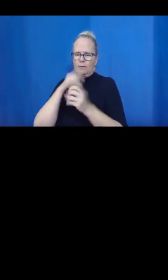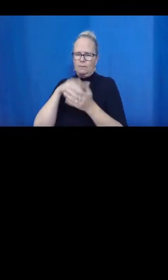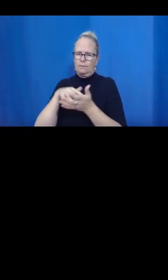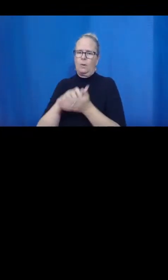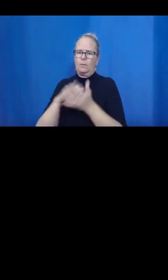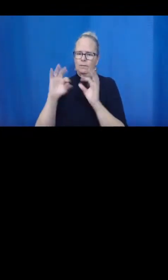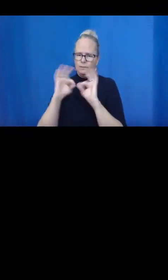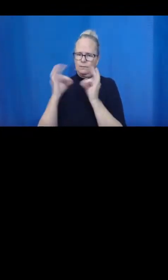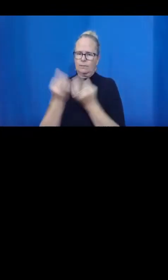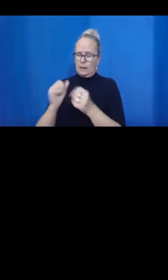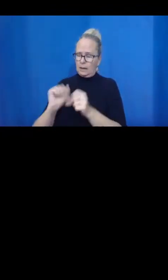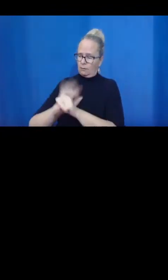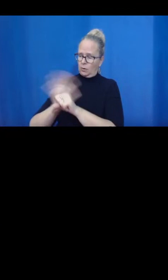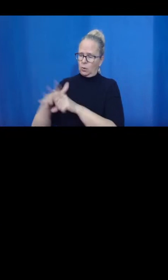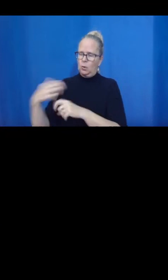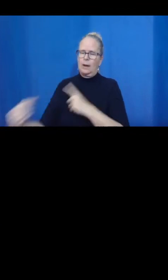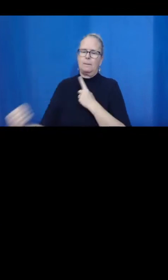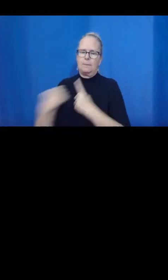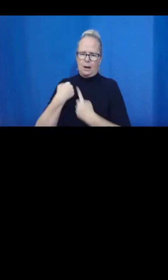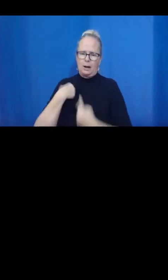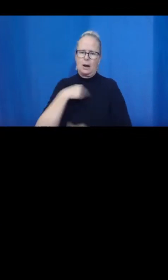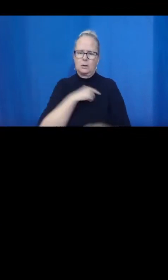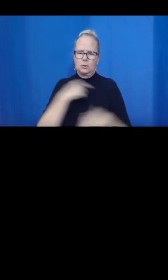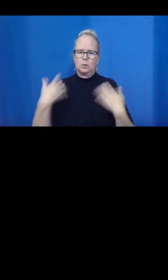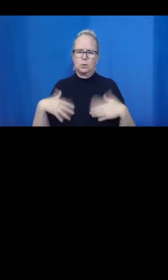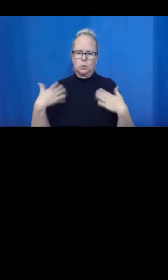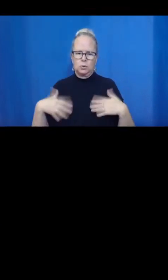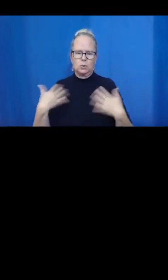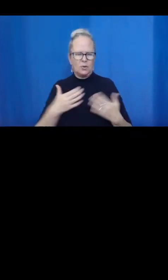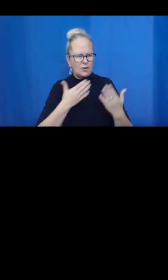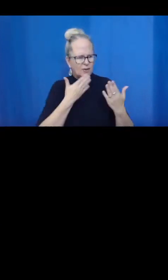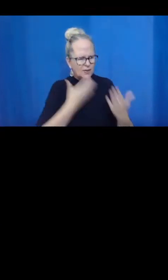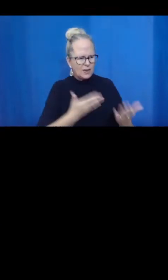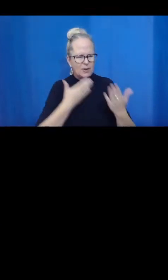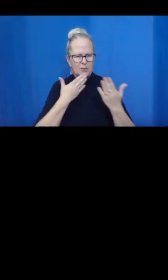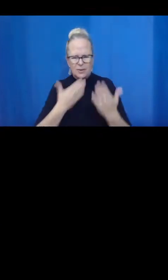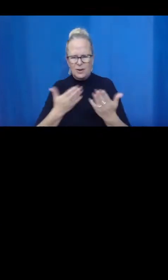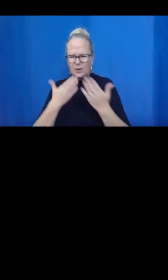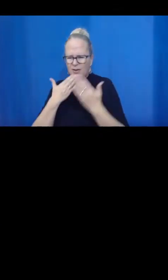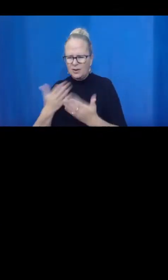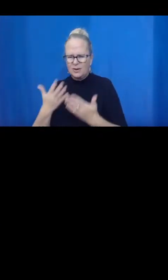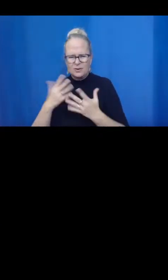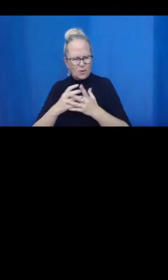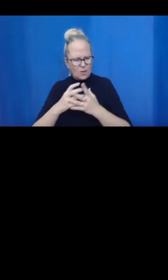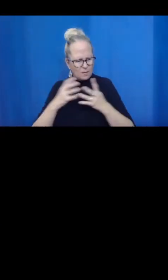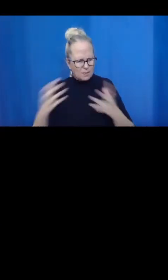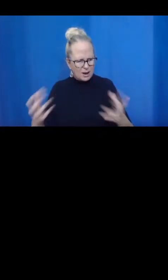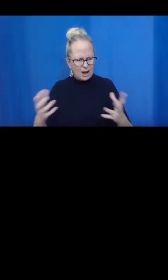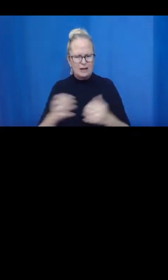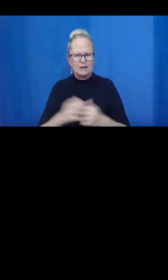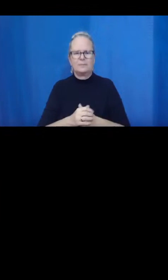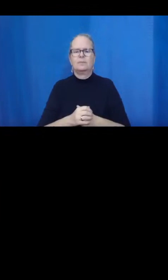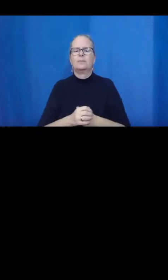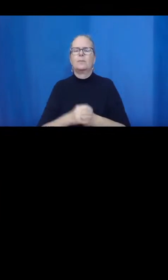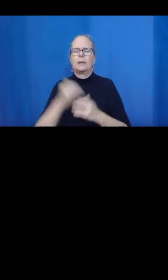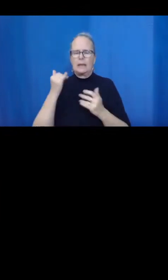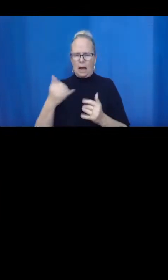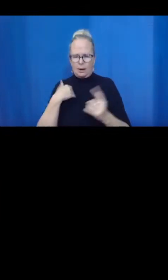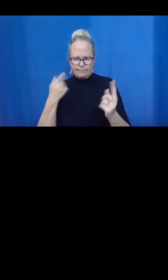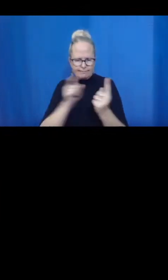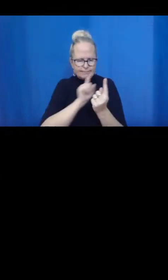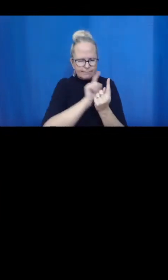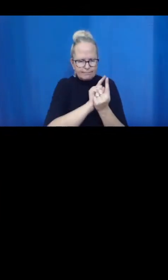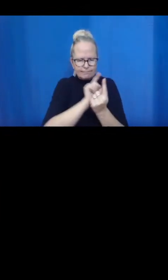has impacted your practice and daily lives, we will start off with Pop AB